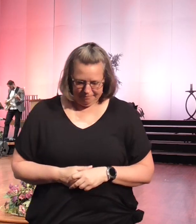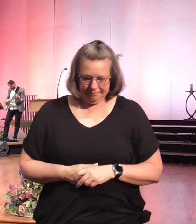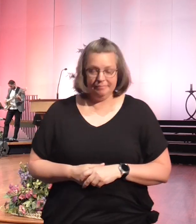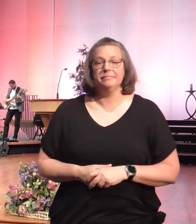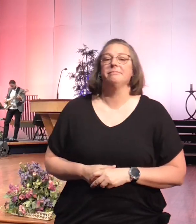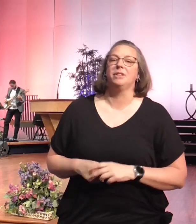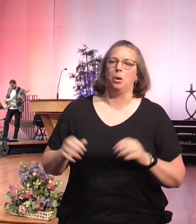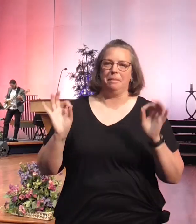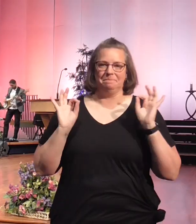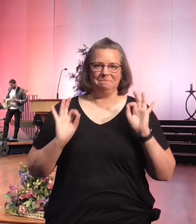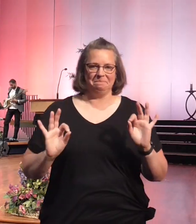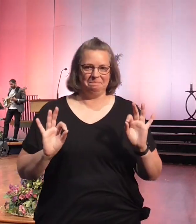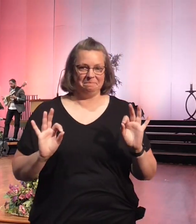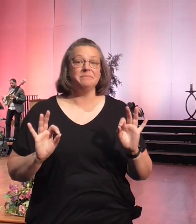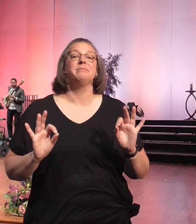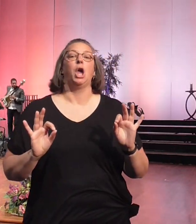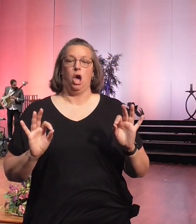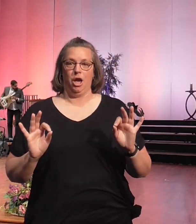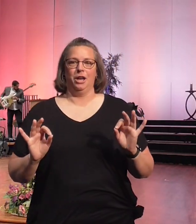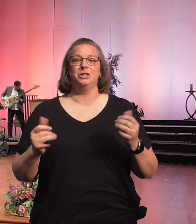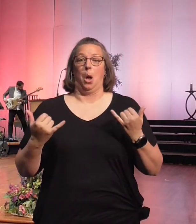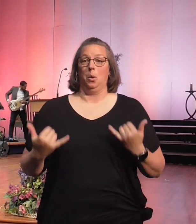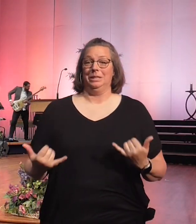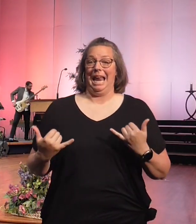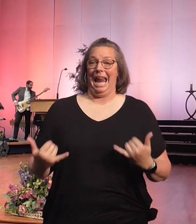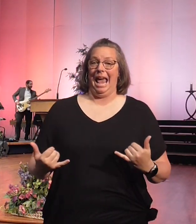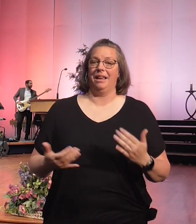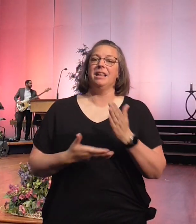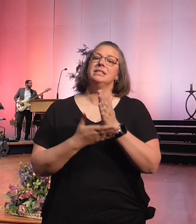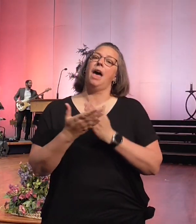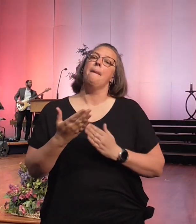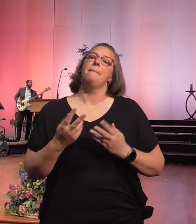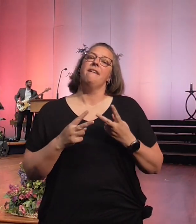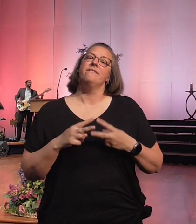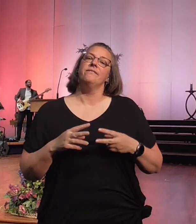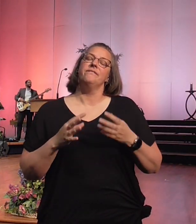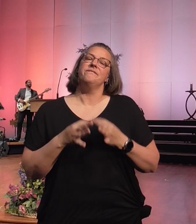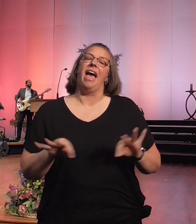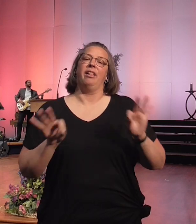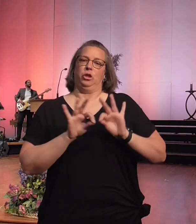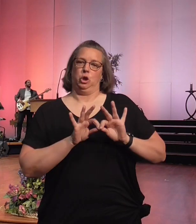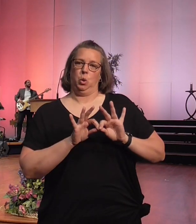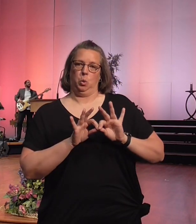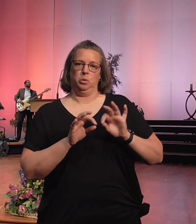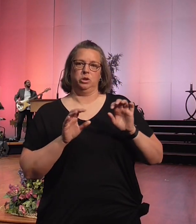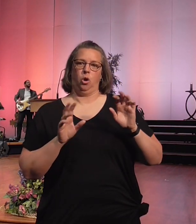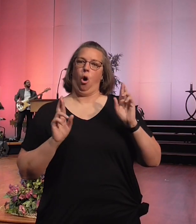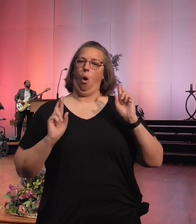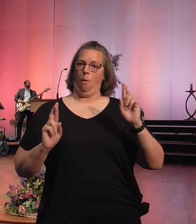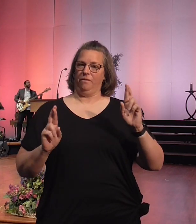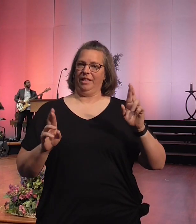All right. So here are some values that I hope we've been able to pass on.